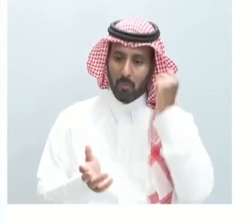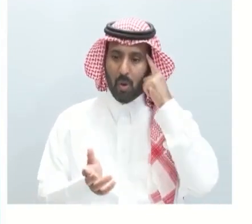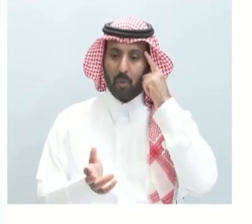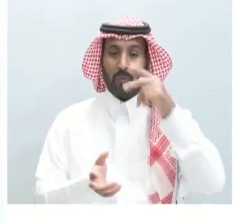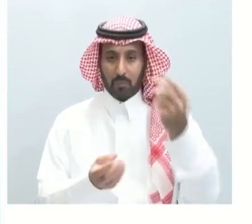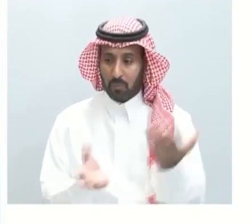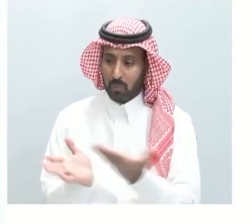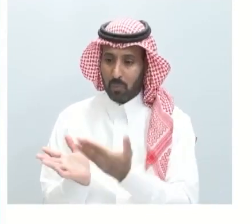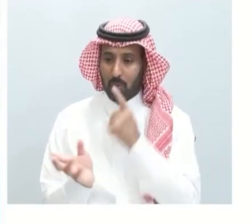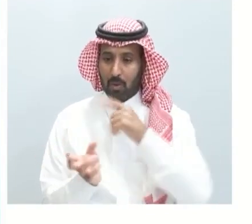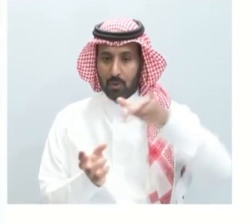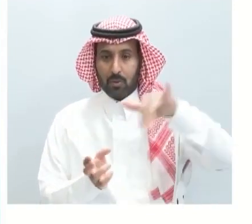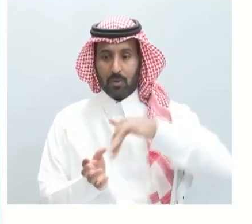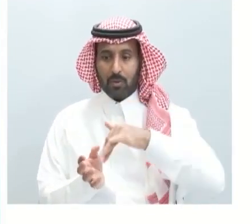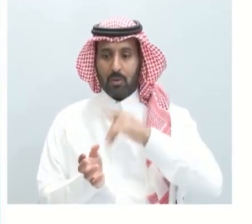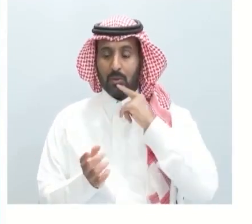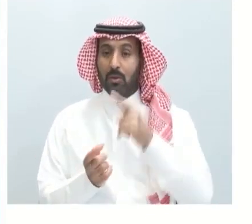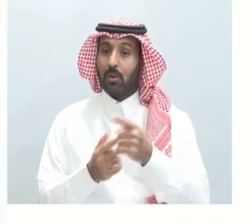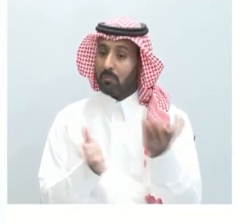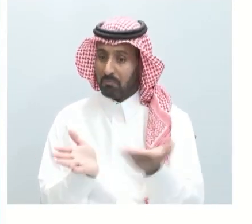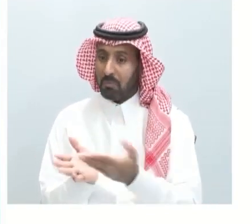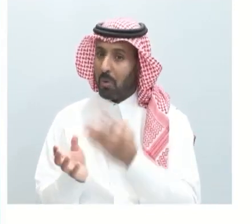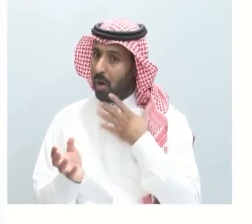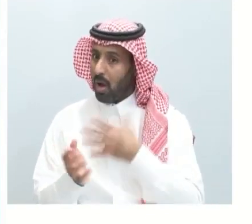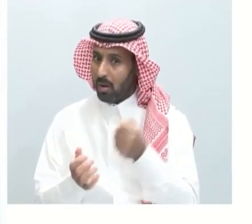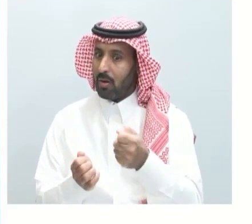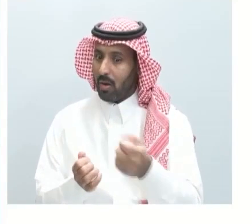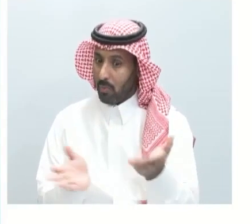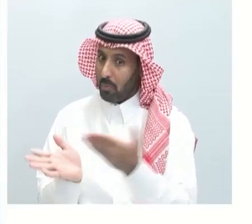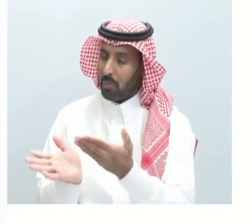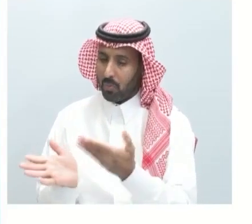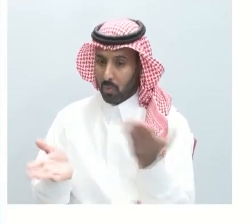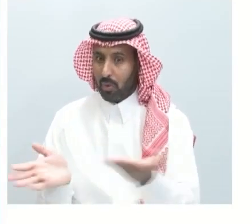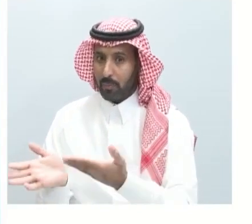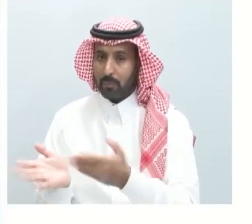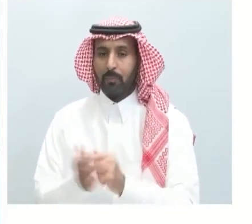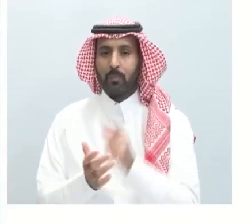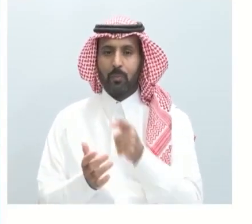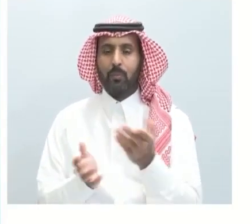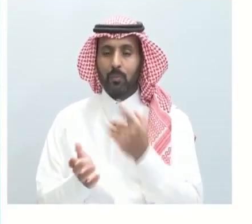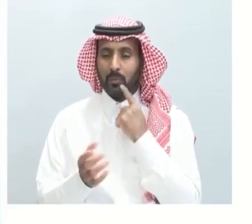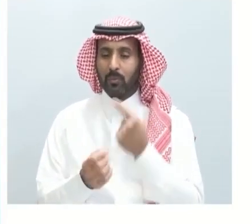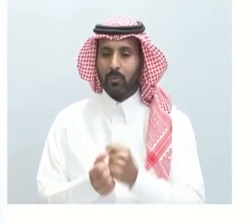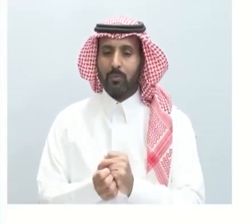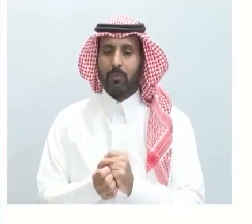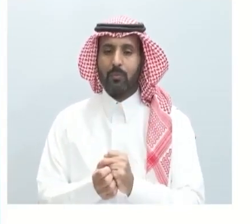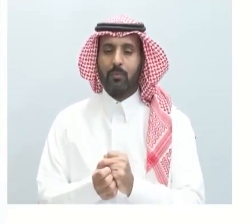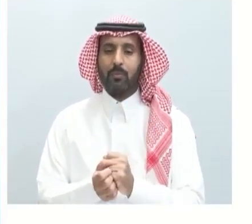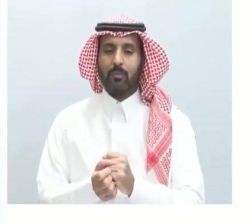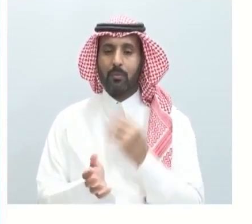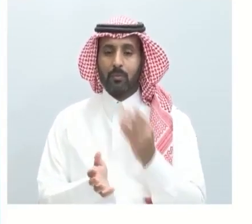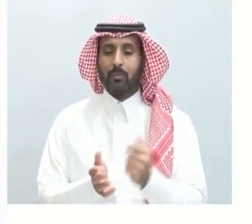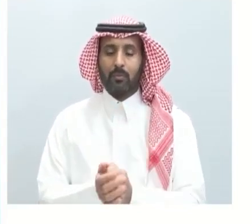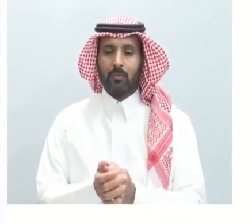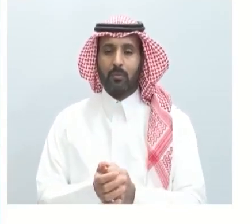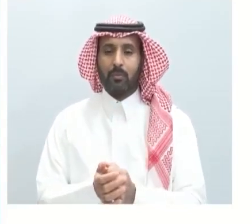you when you visited it means did anyone when you visited that they welcomed you with a warm hearts of course